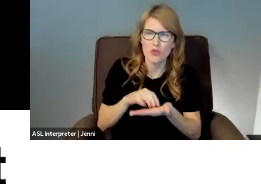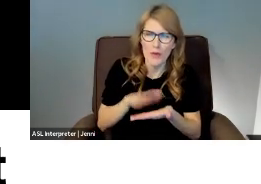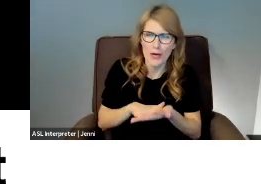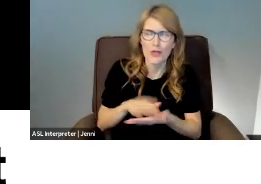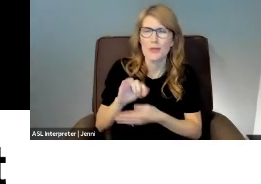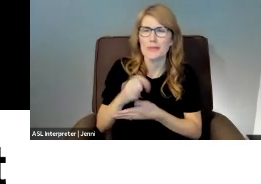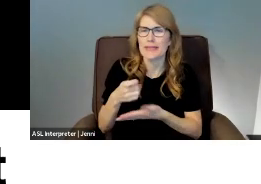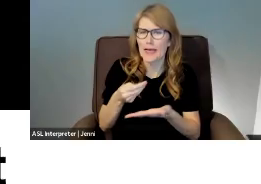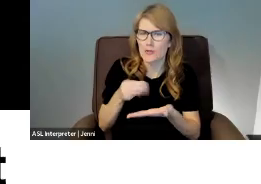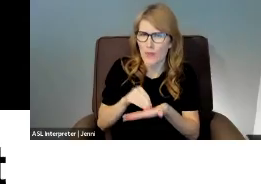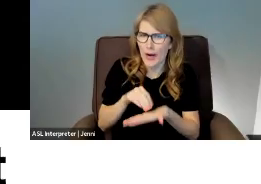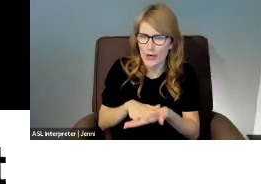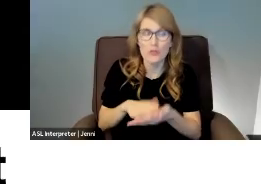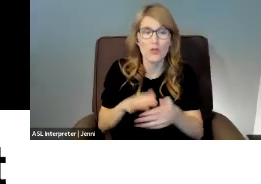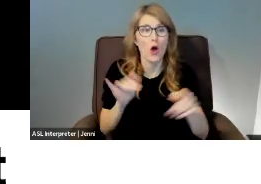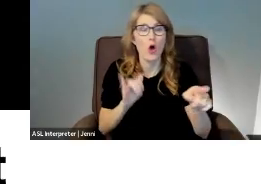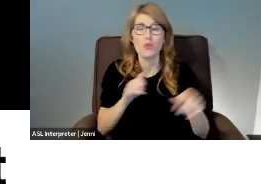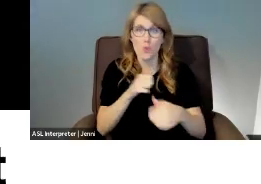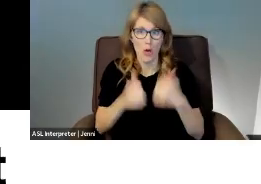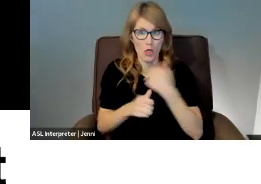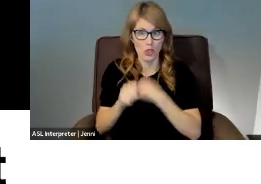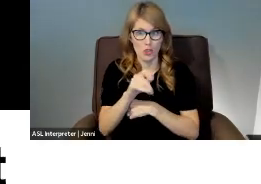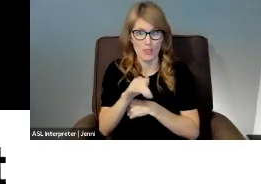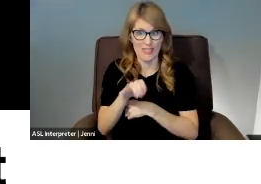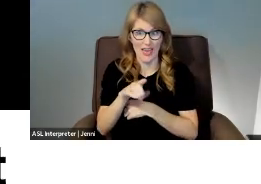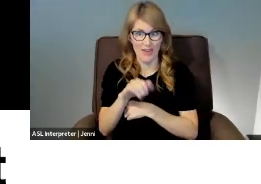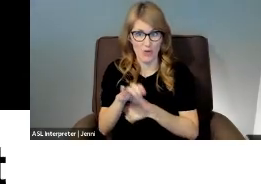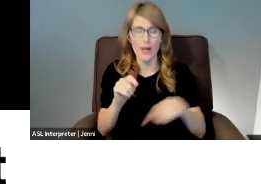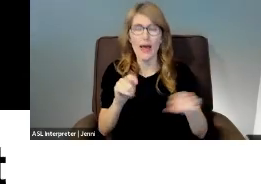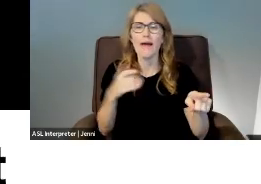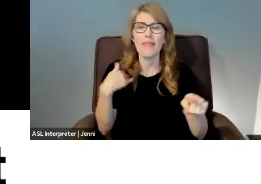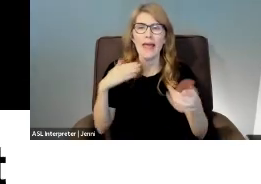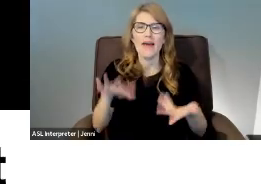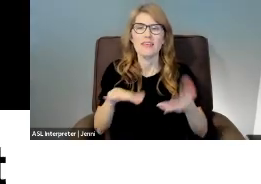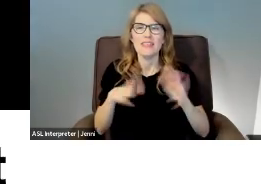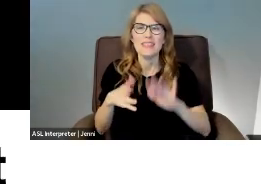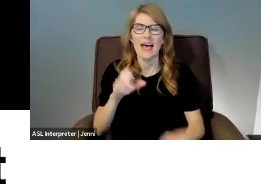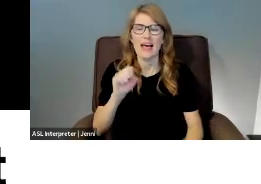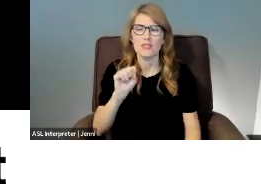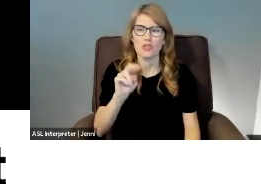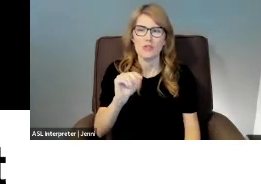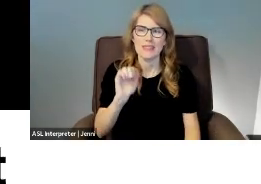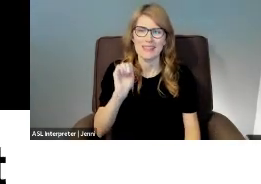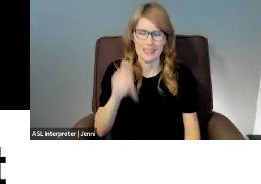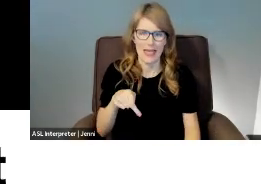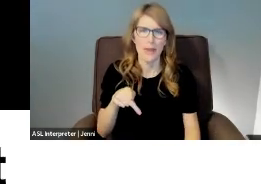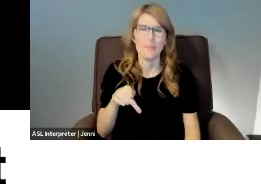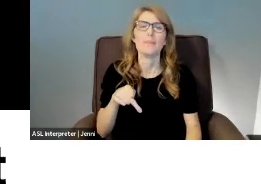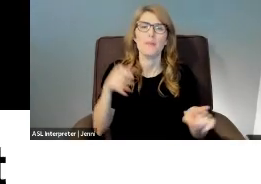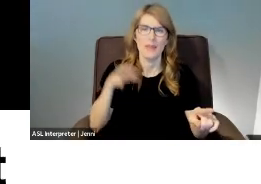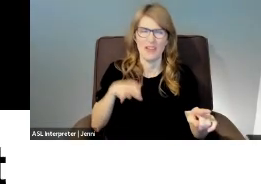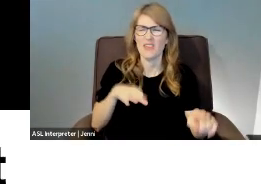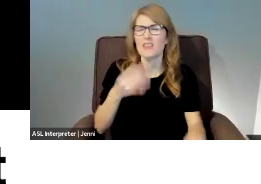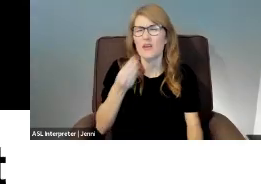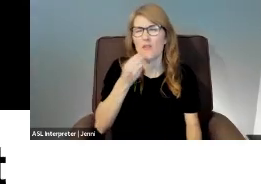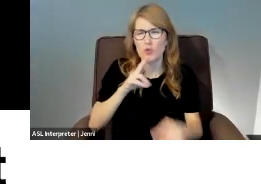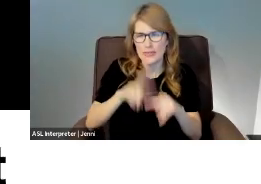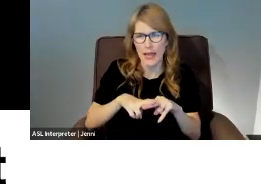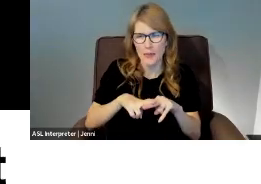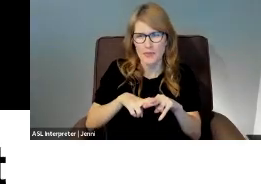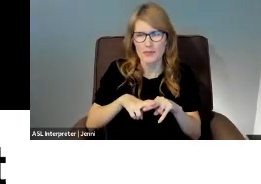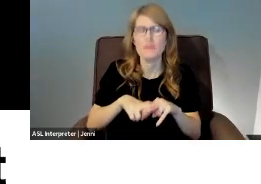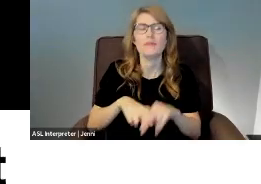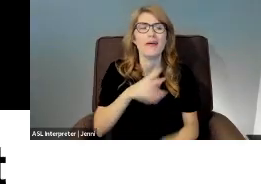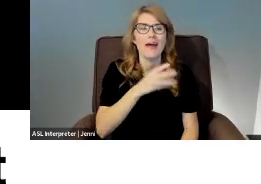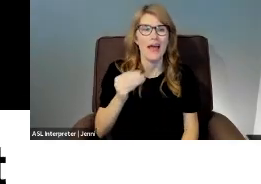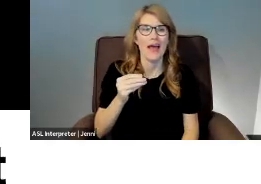Also released under the Stafford Act would be disaster SNAP benefits or food stamp assistance, and